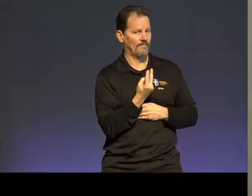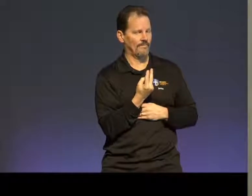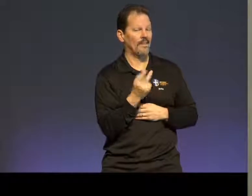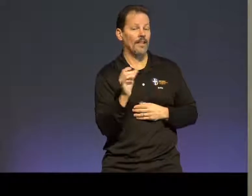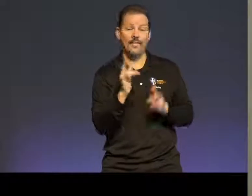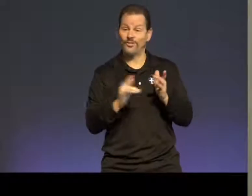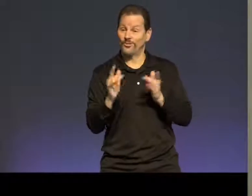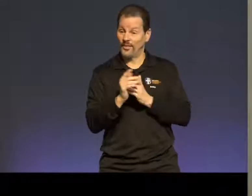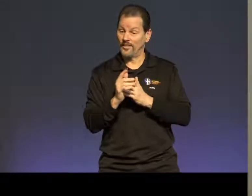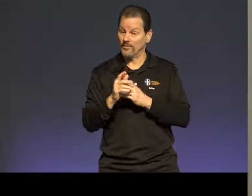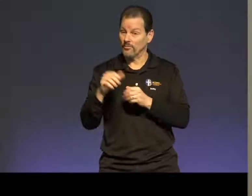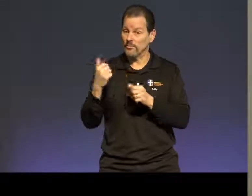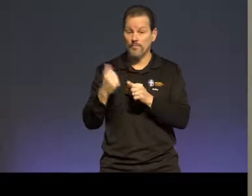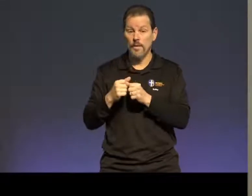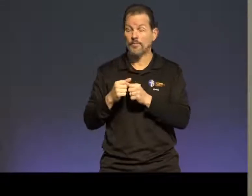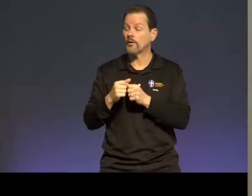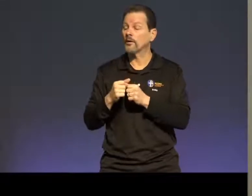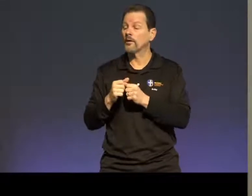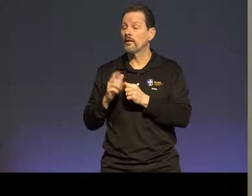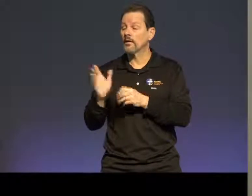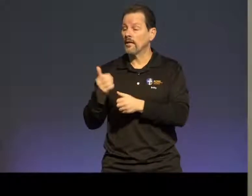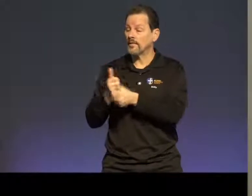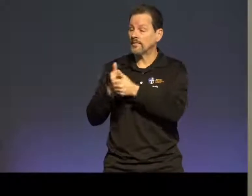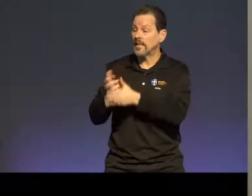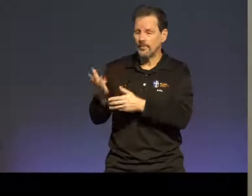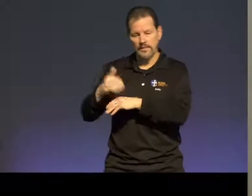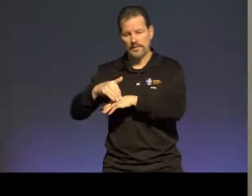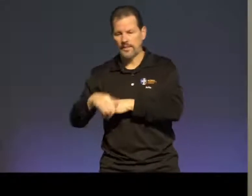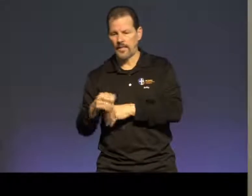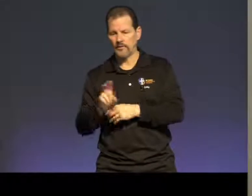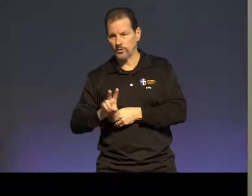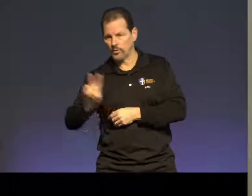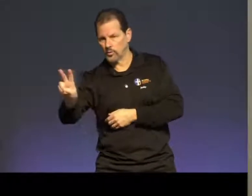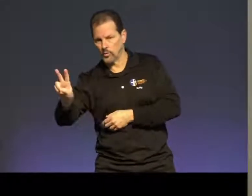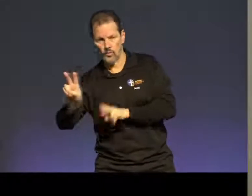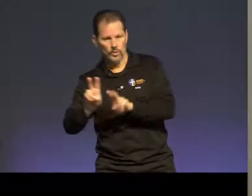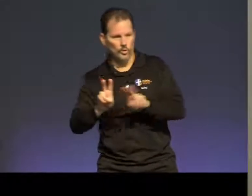Because every time we see Saul make a big mistake, it's when he's by himself.